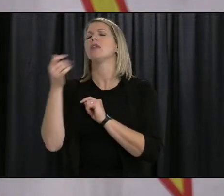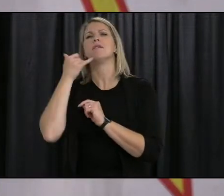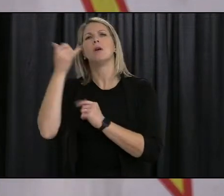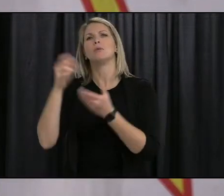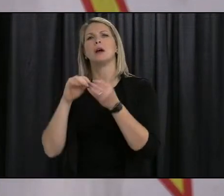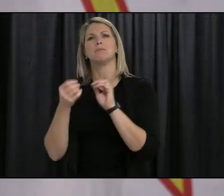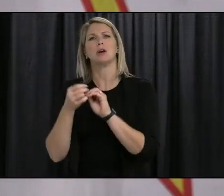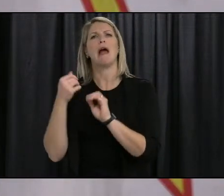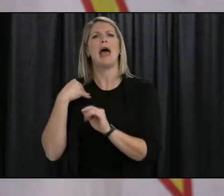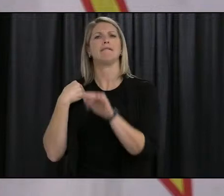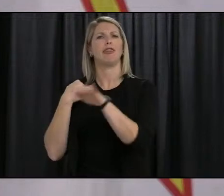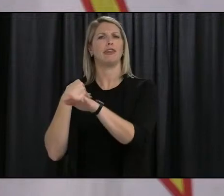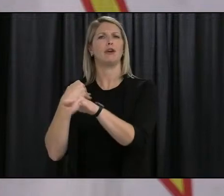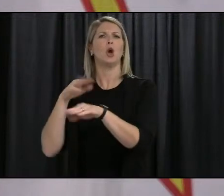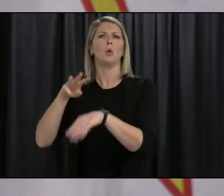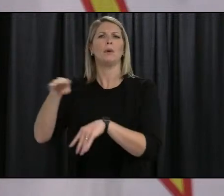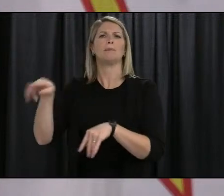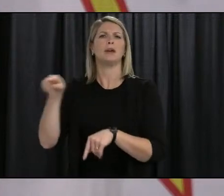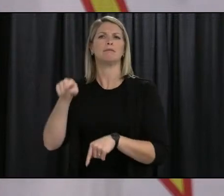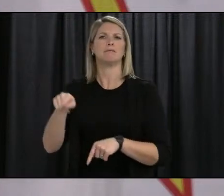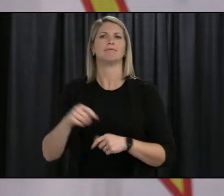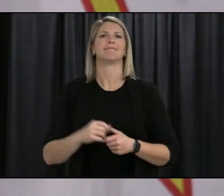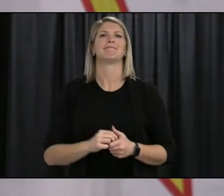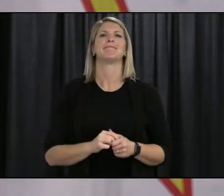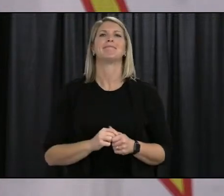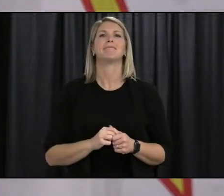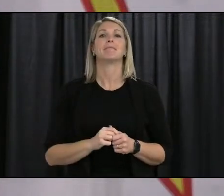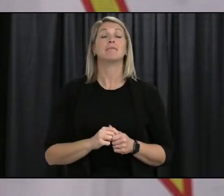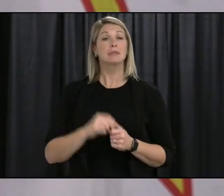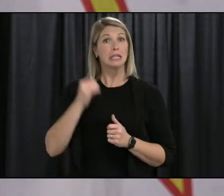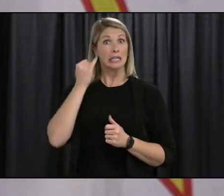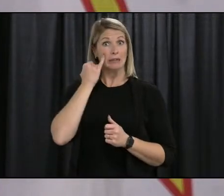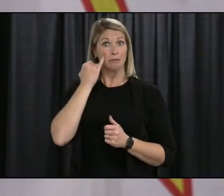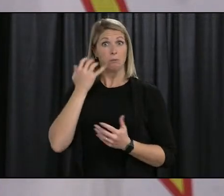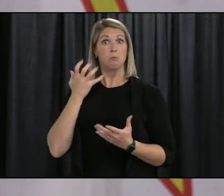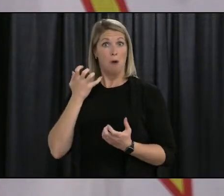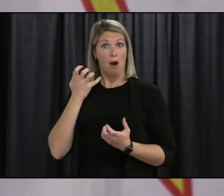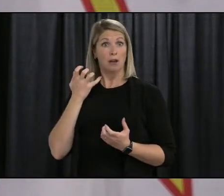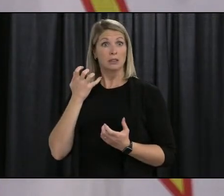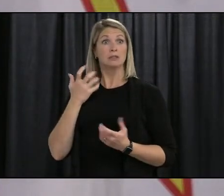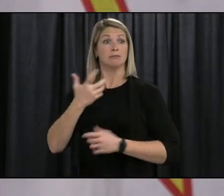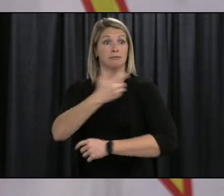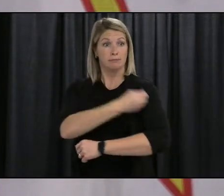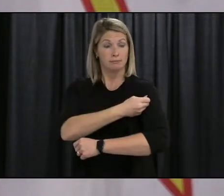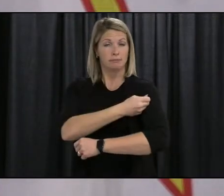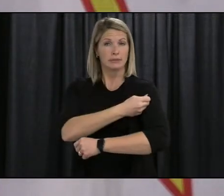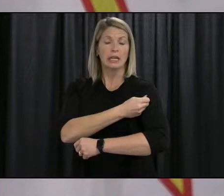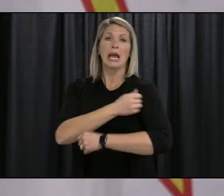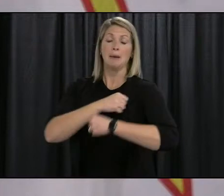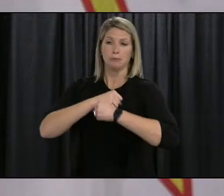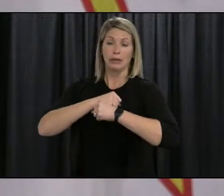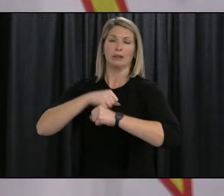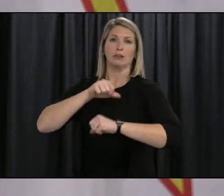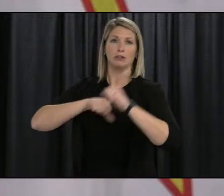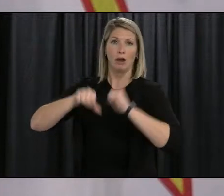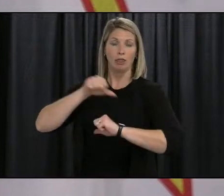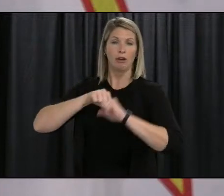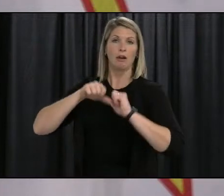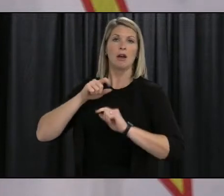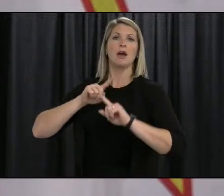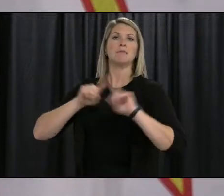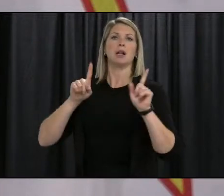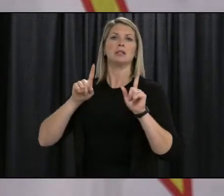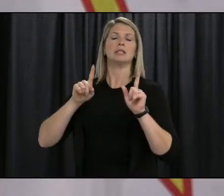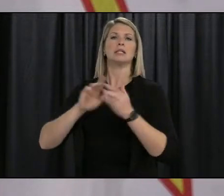1-833-951-3904. Getting the flu shot will not only help protect you and your loved ones, but it will help keep our population healthy and